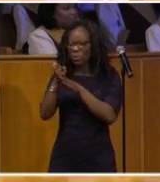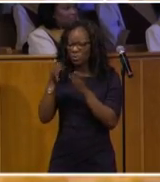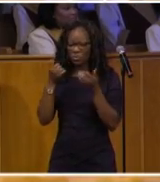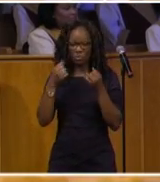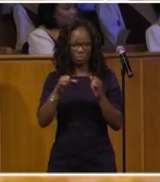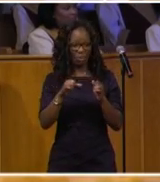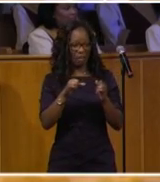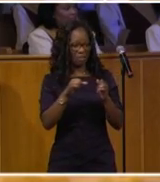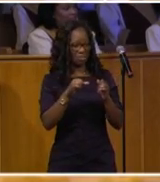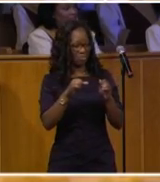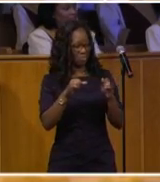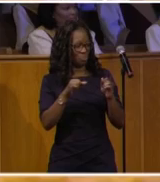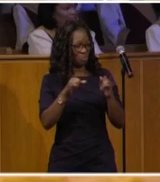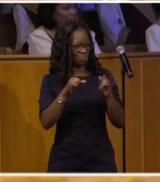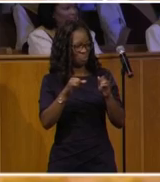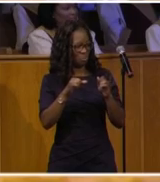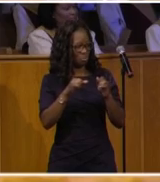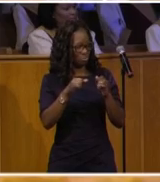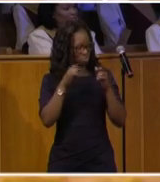make.